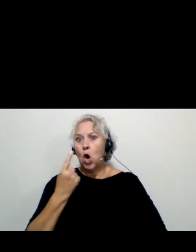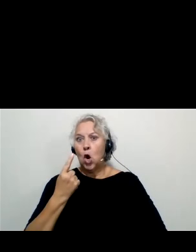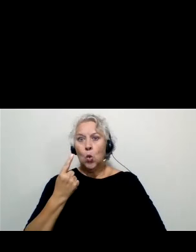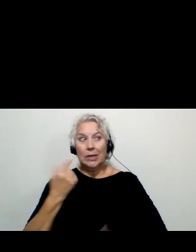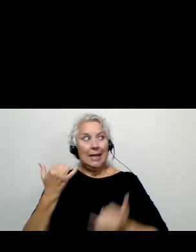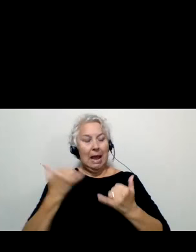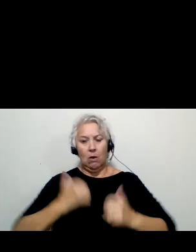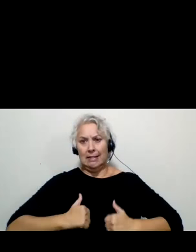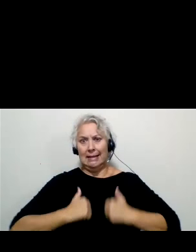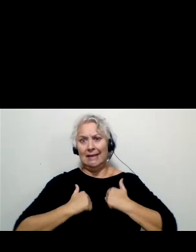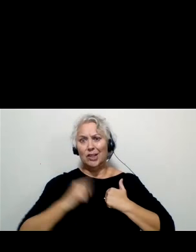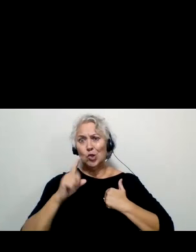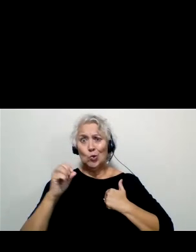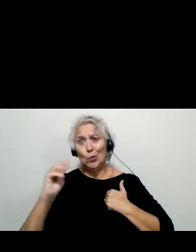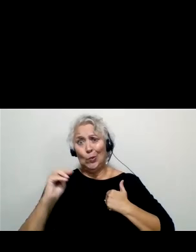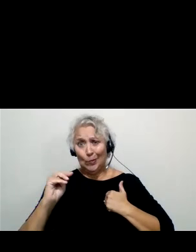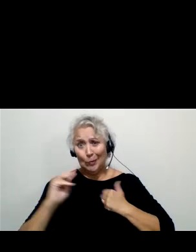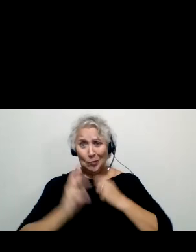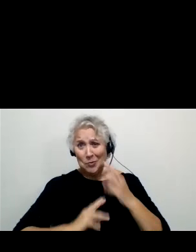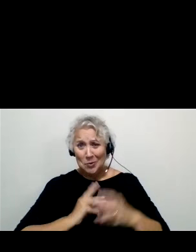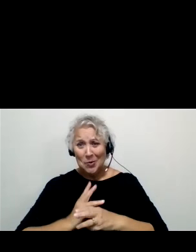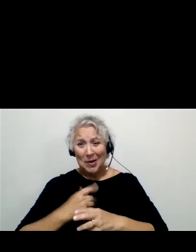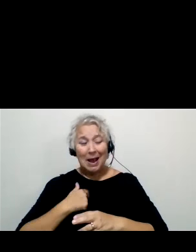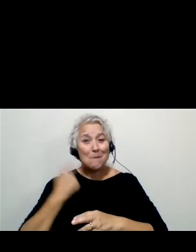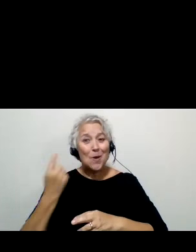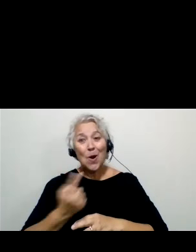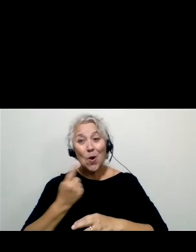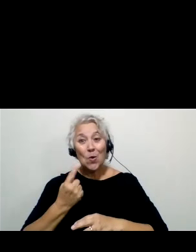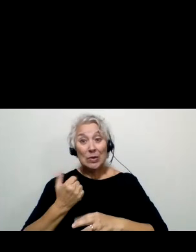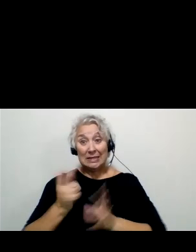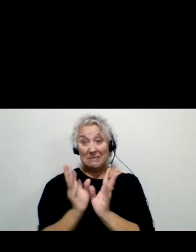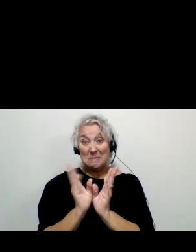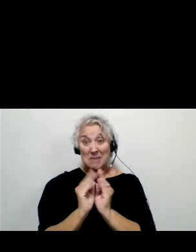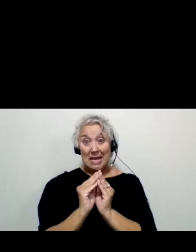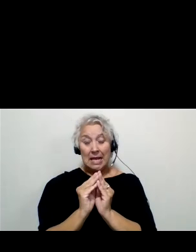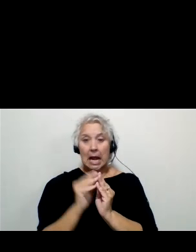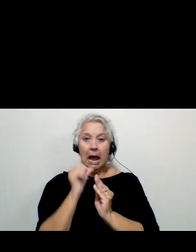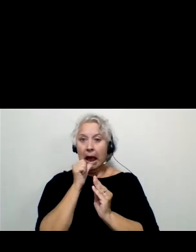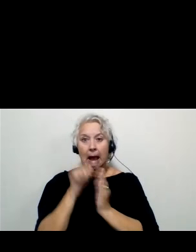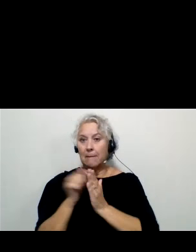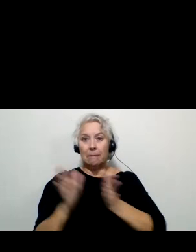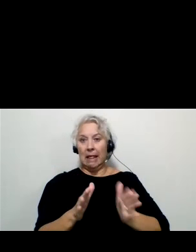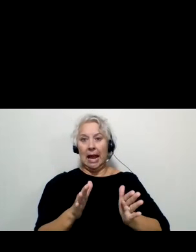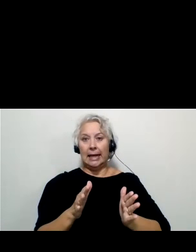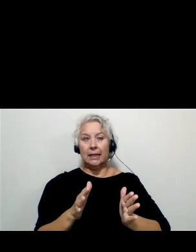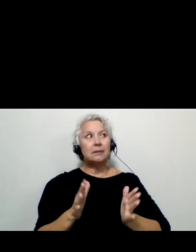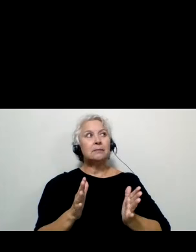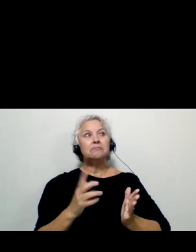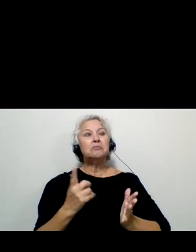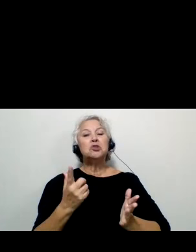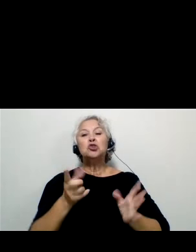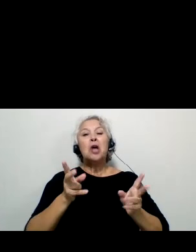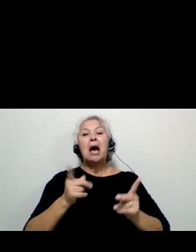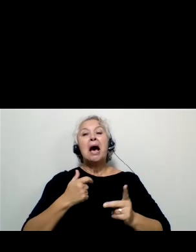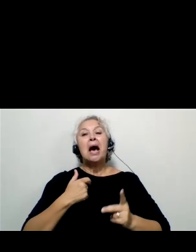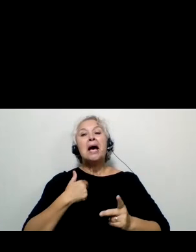we're living in the world of Zoom, I am constantly, when I have a meeting that I'm not planning, or that is just an individual kind